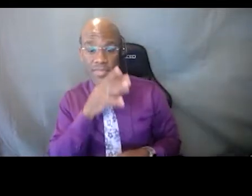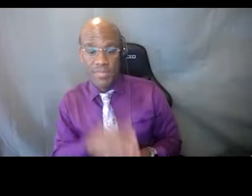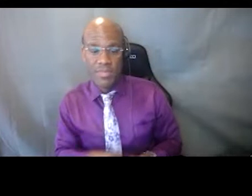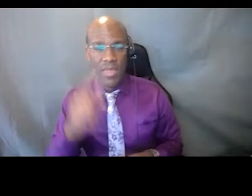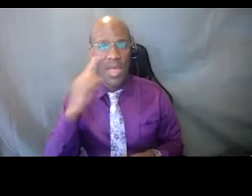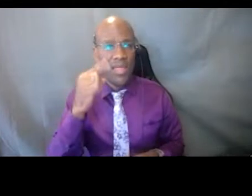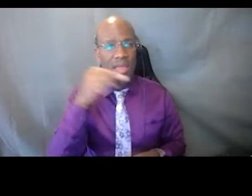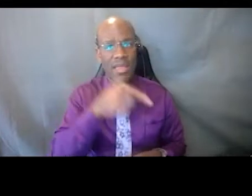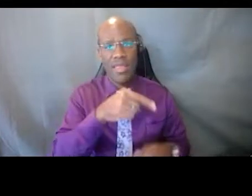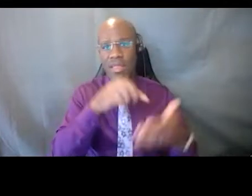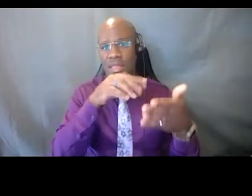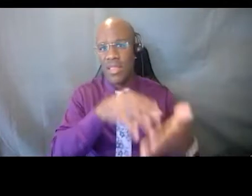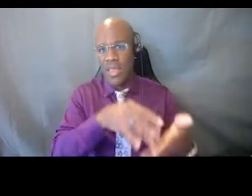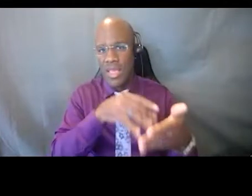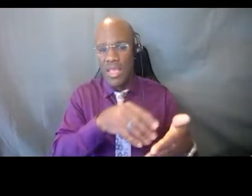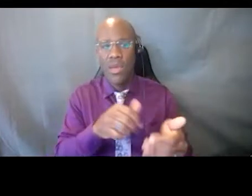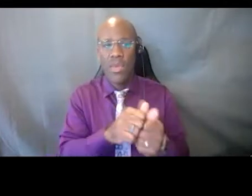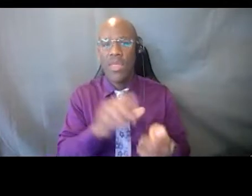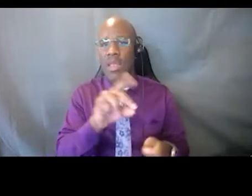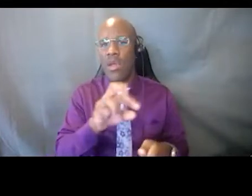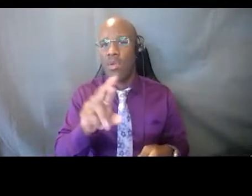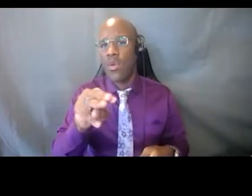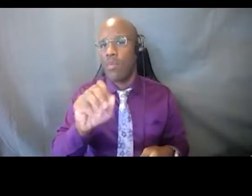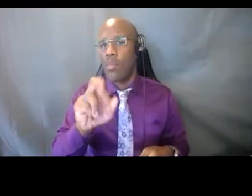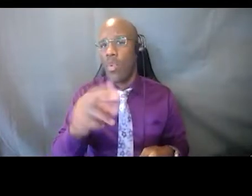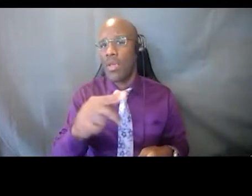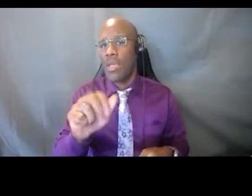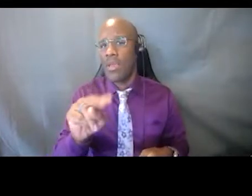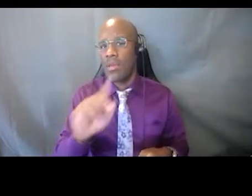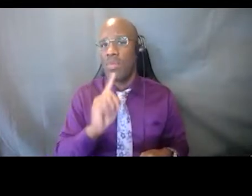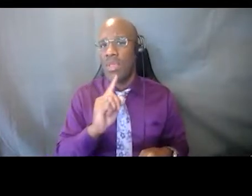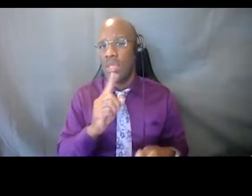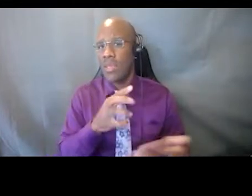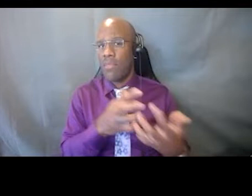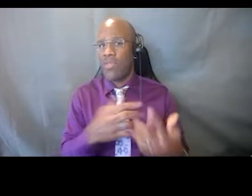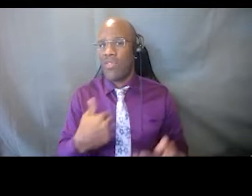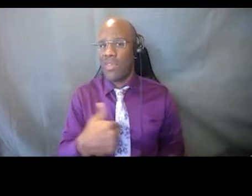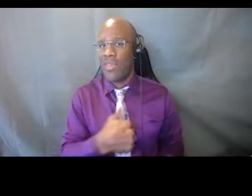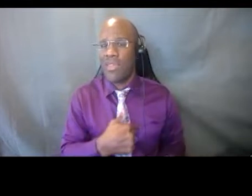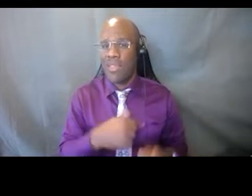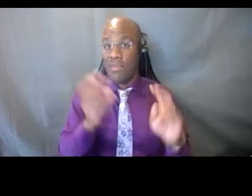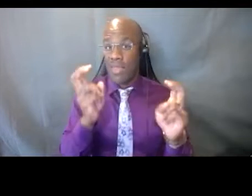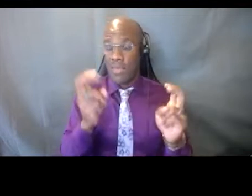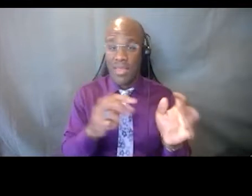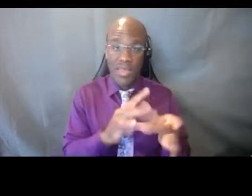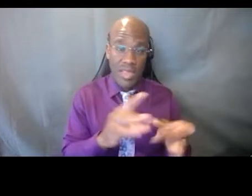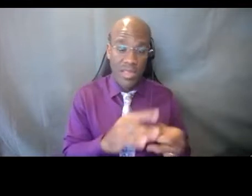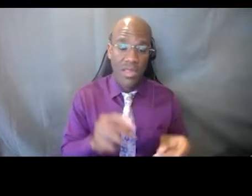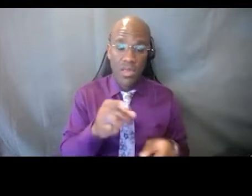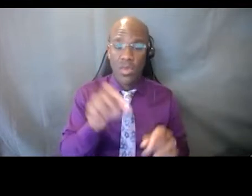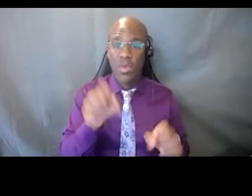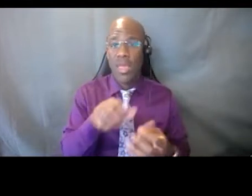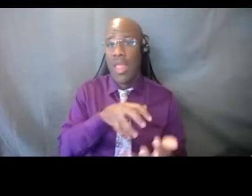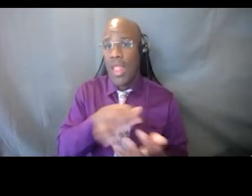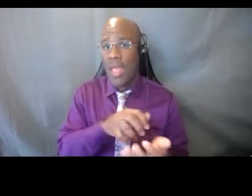Morgan can truly relate to this statement. It says, you can laugh in my face all the time, but I already know if you are not